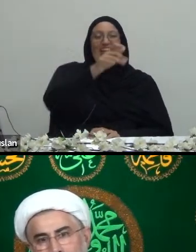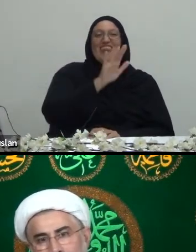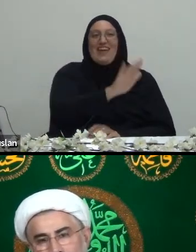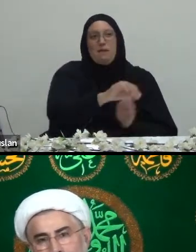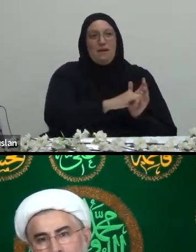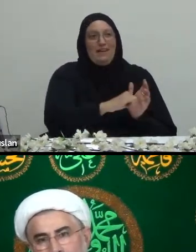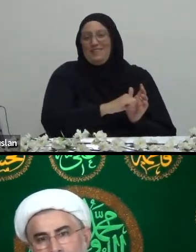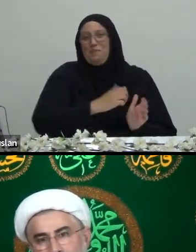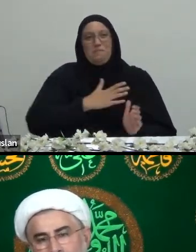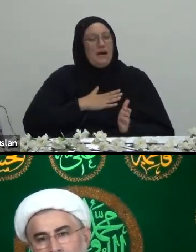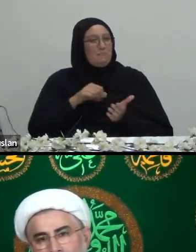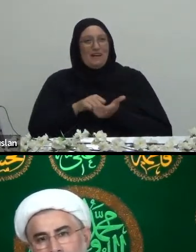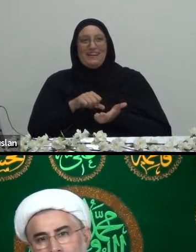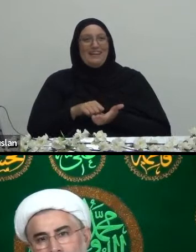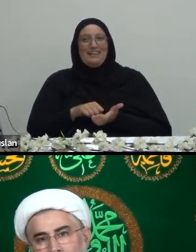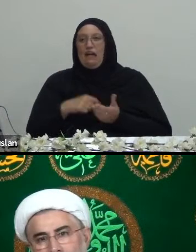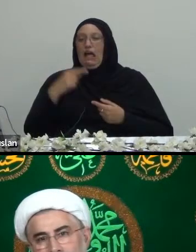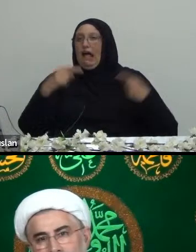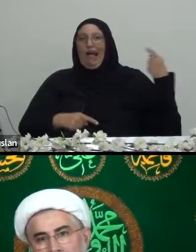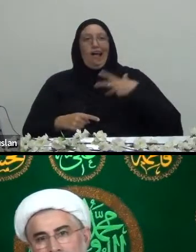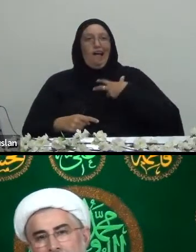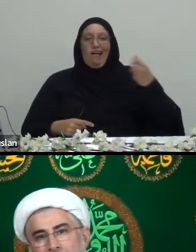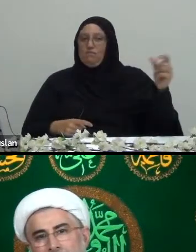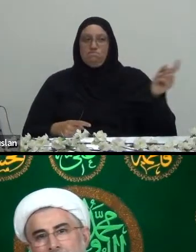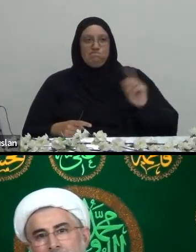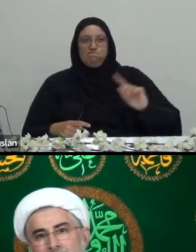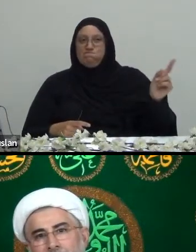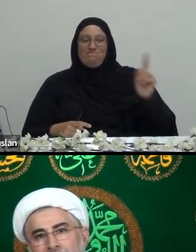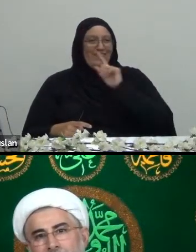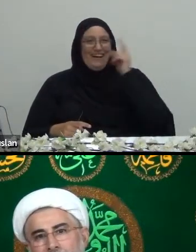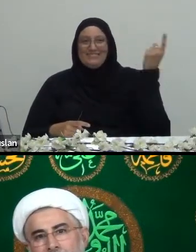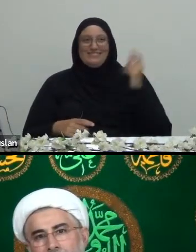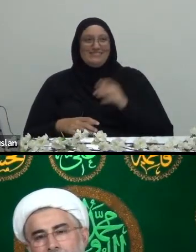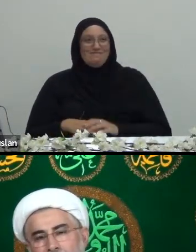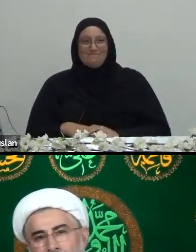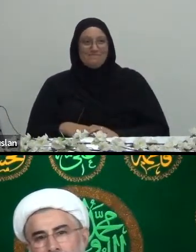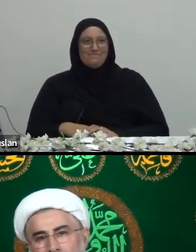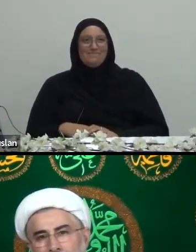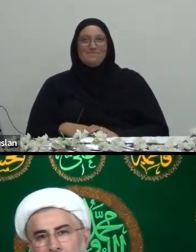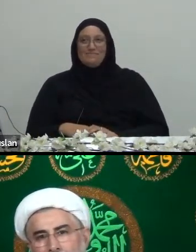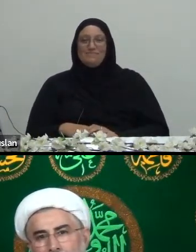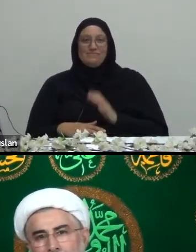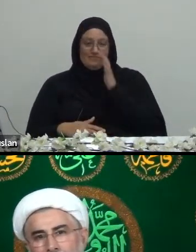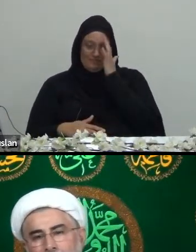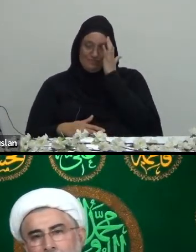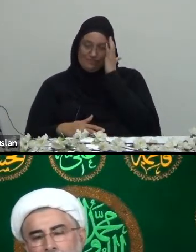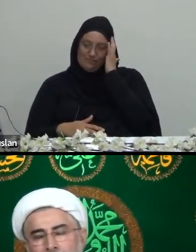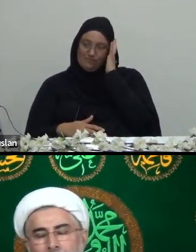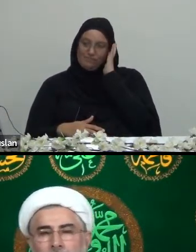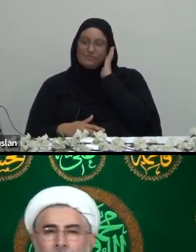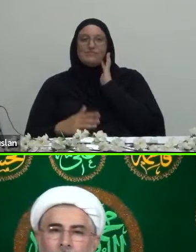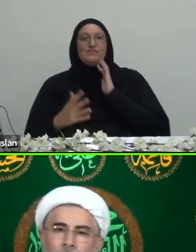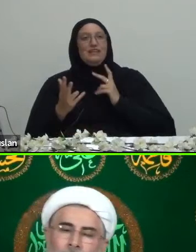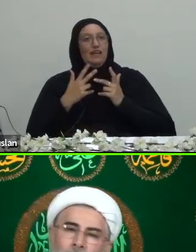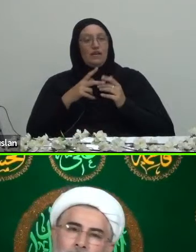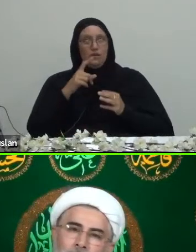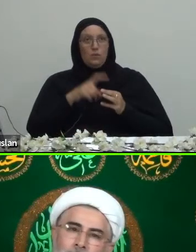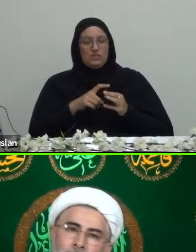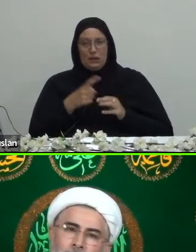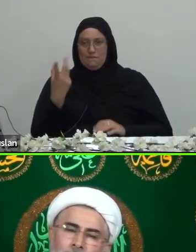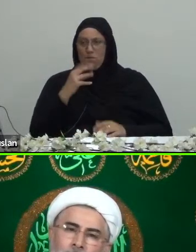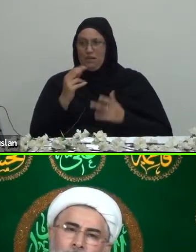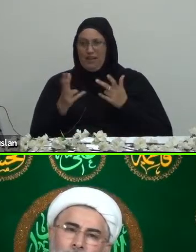very good clarification over there. We've got another question that's come in from one of our viewers. Can